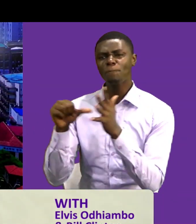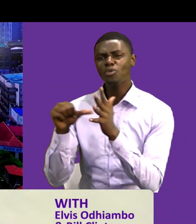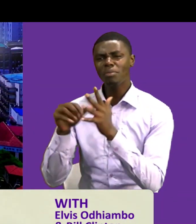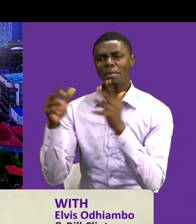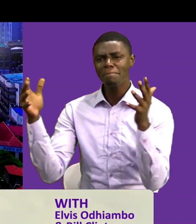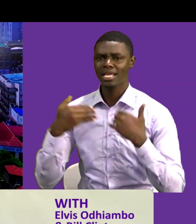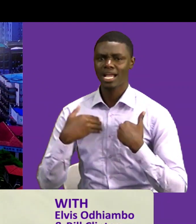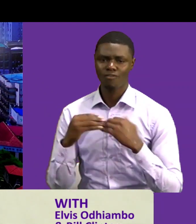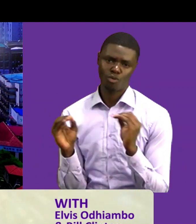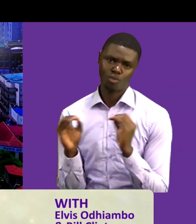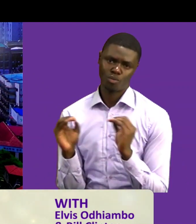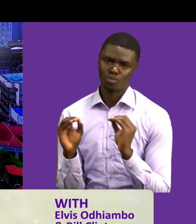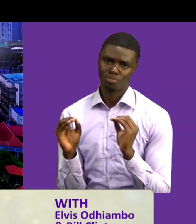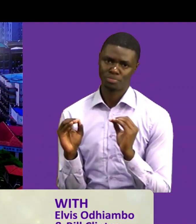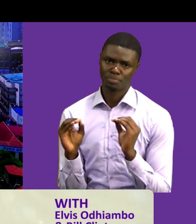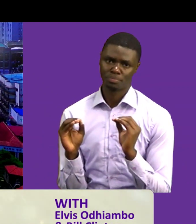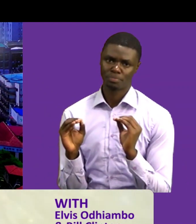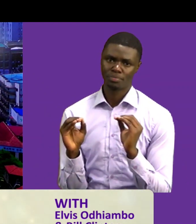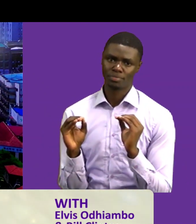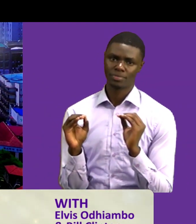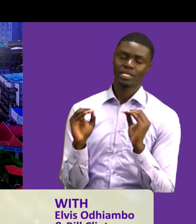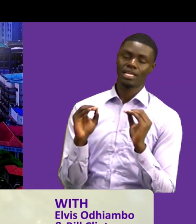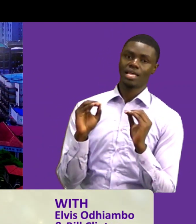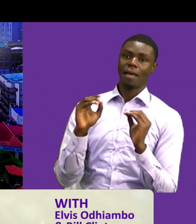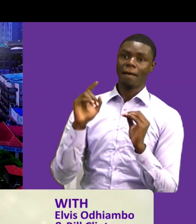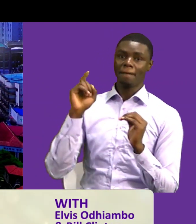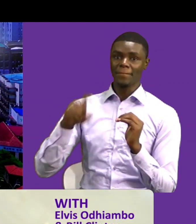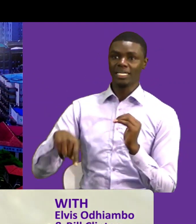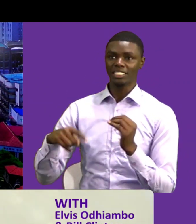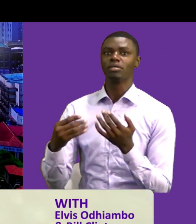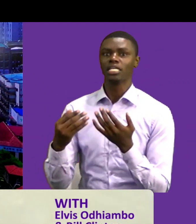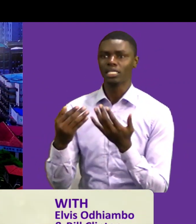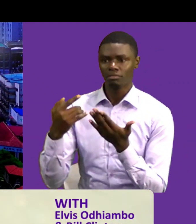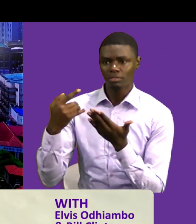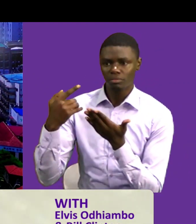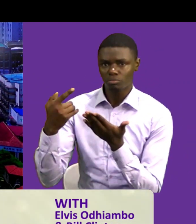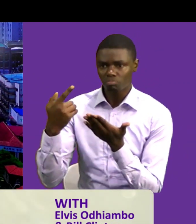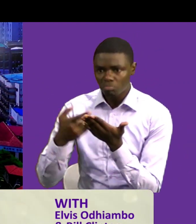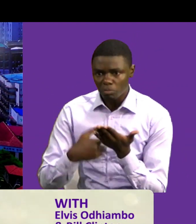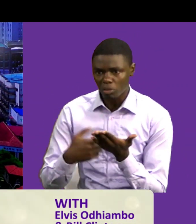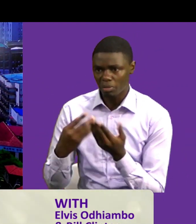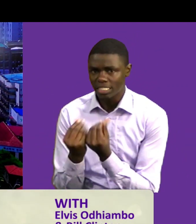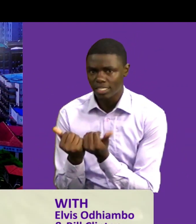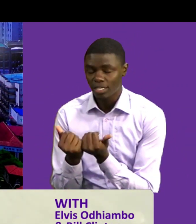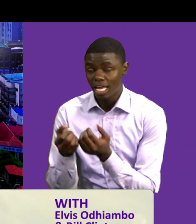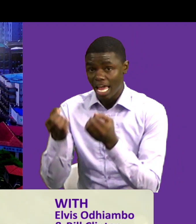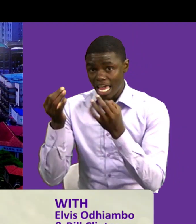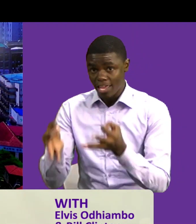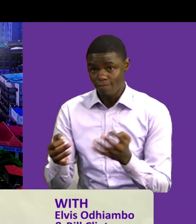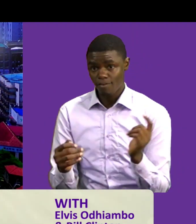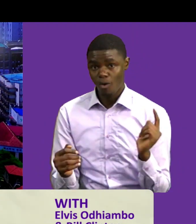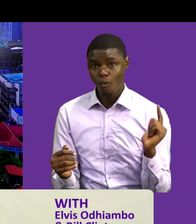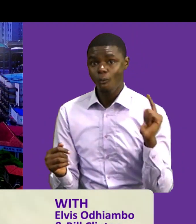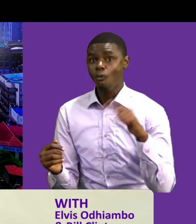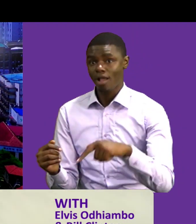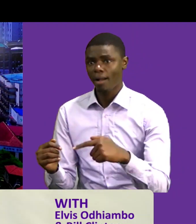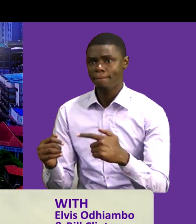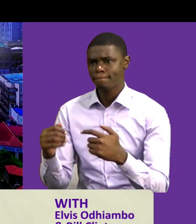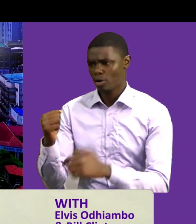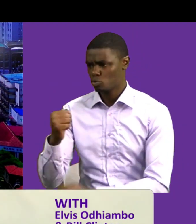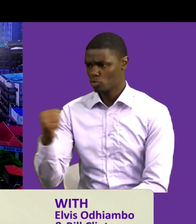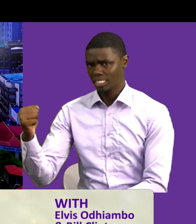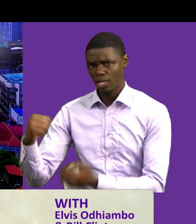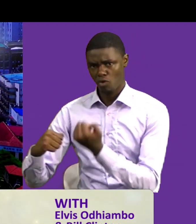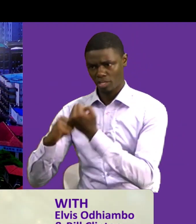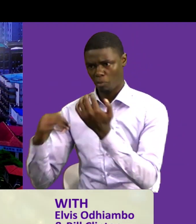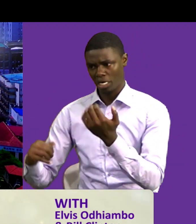that is that should be talked of so much, because if we come to the side of